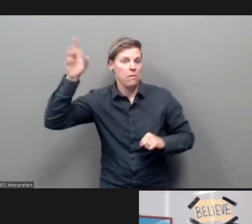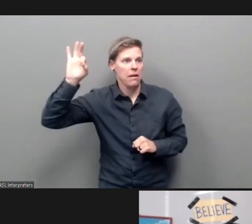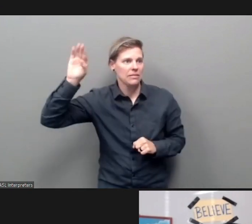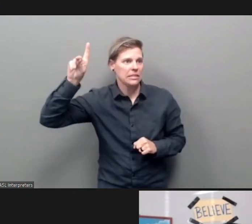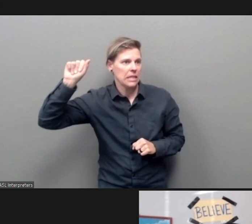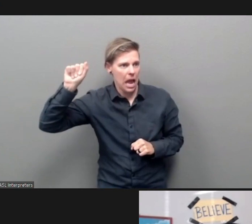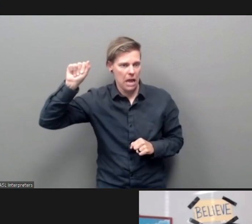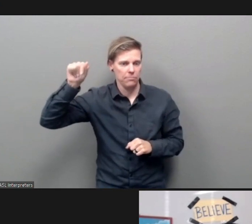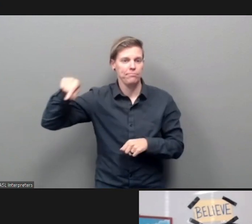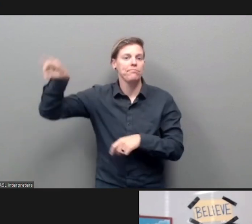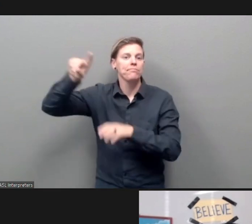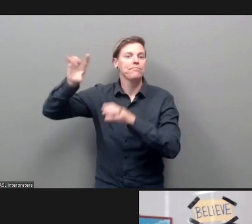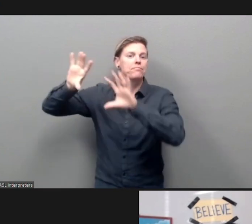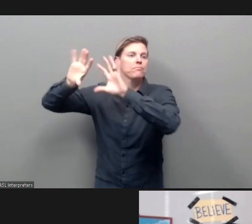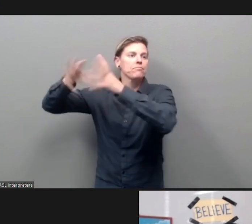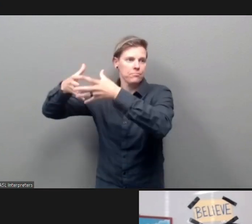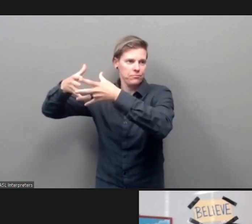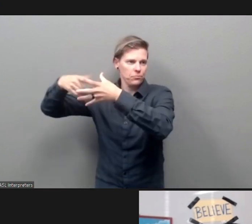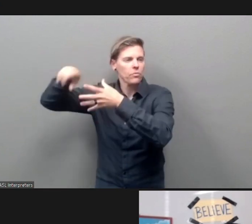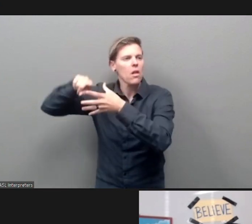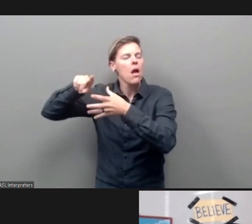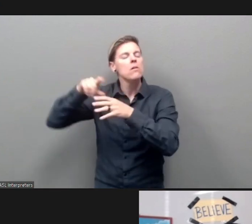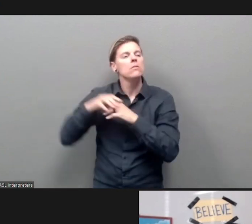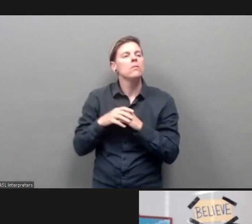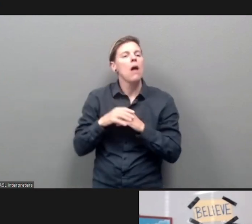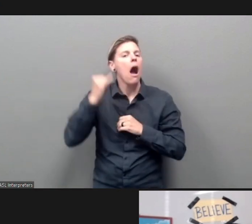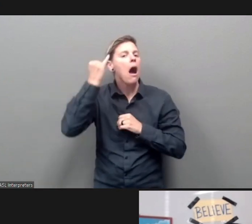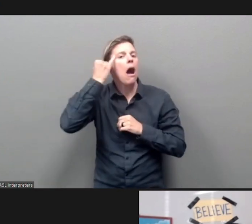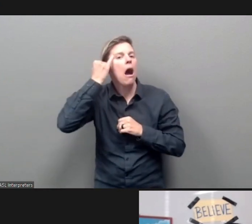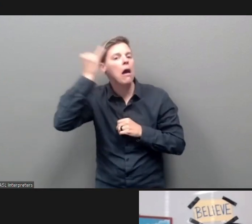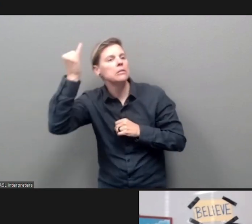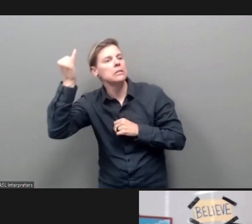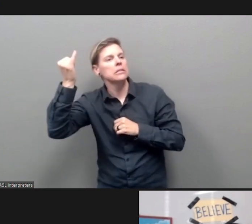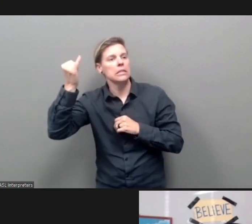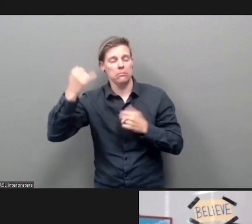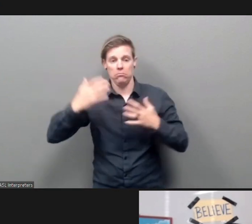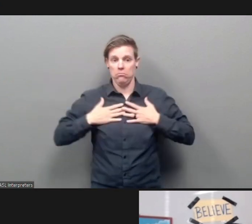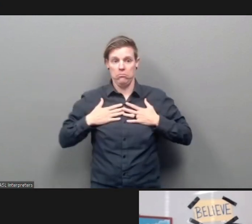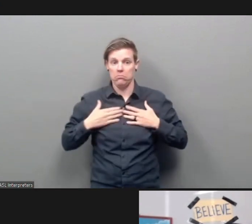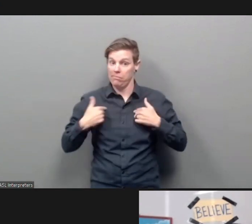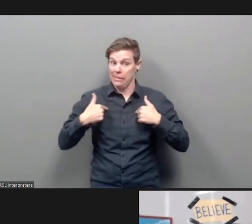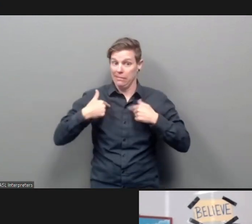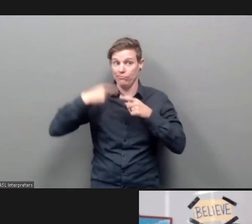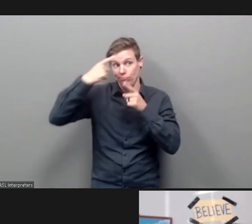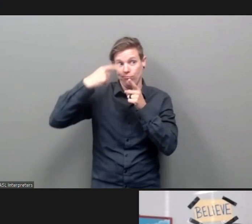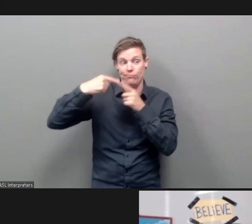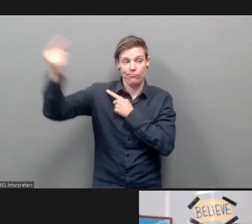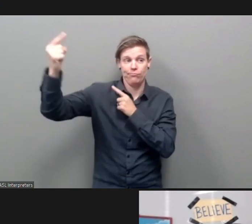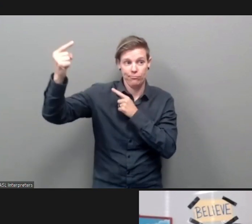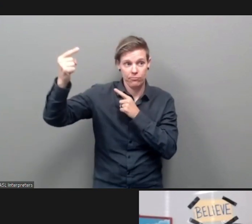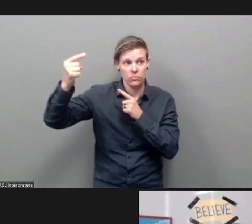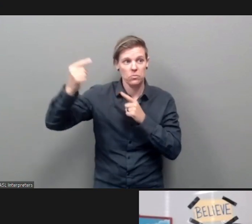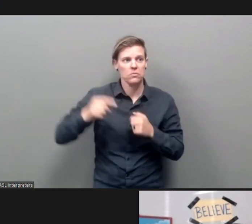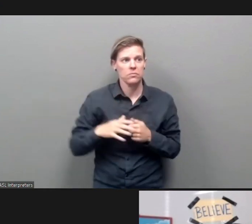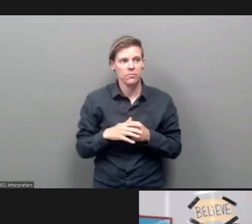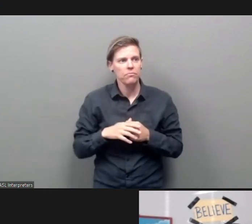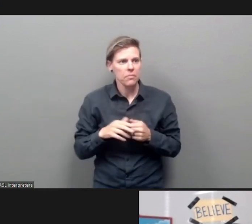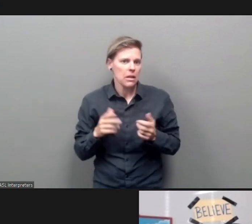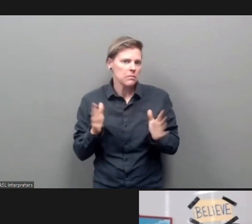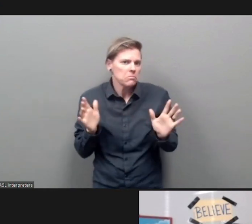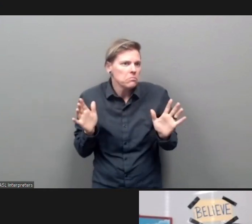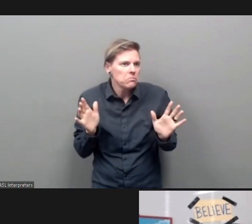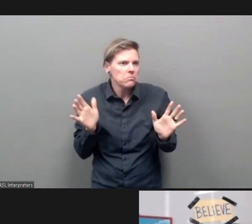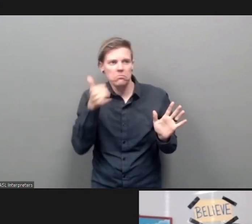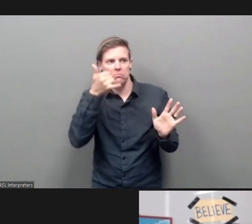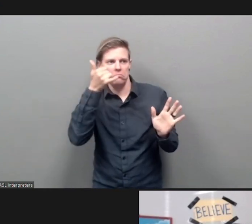the idea that, I don't agree with that. I think that's absurd that we won't know whether it's safe until we